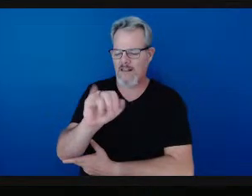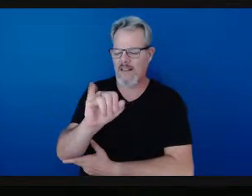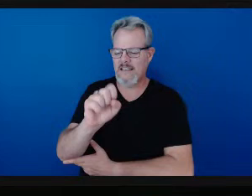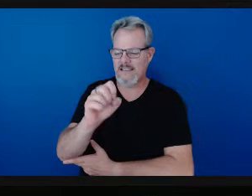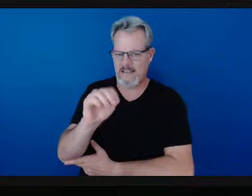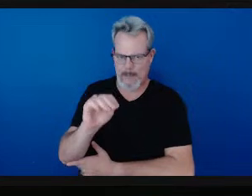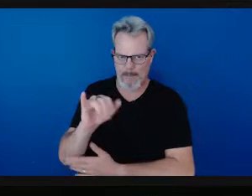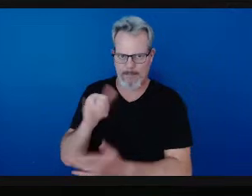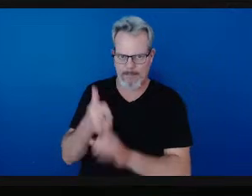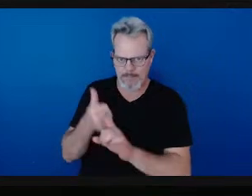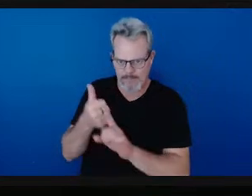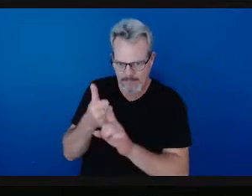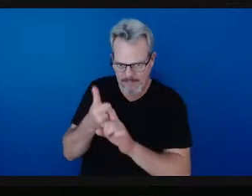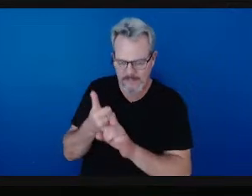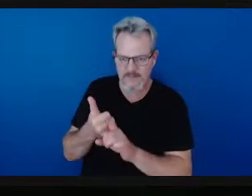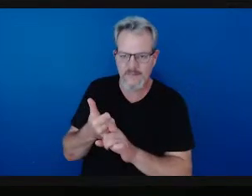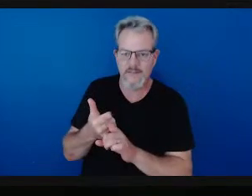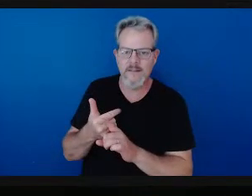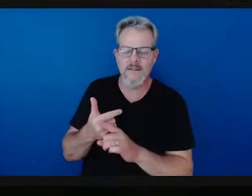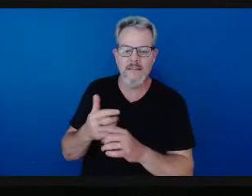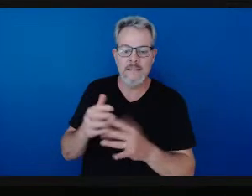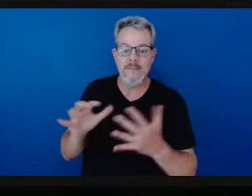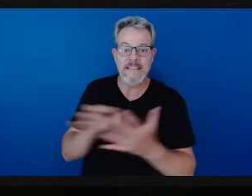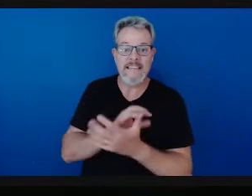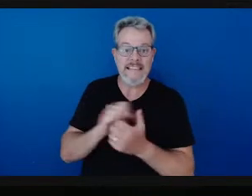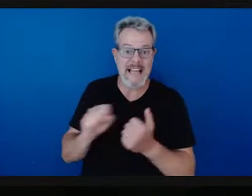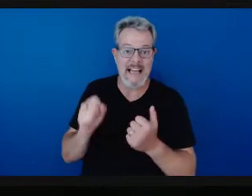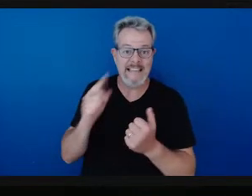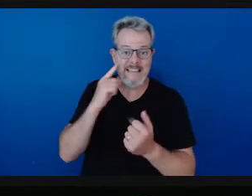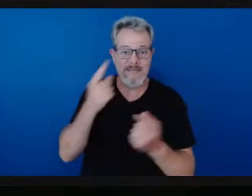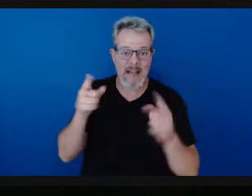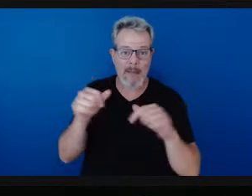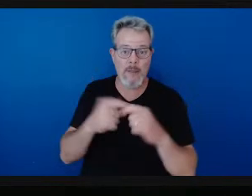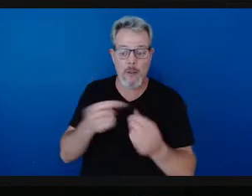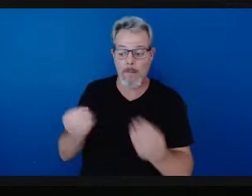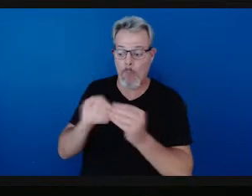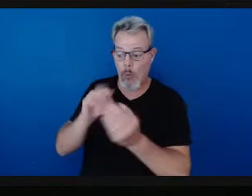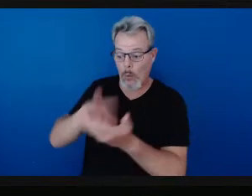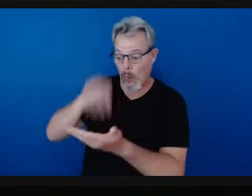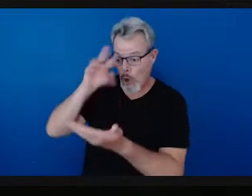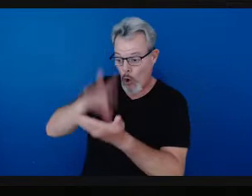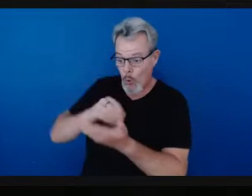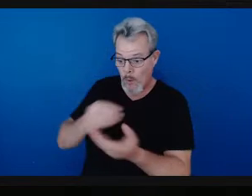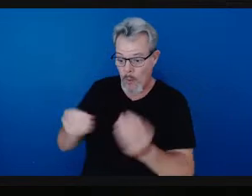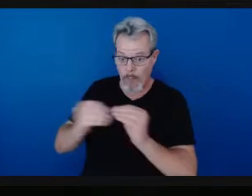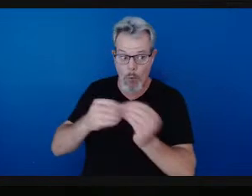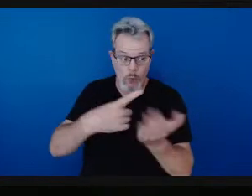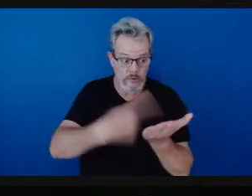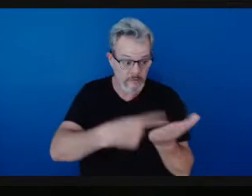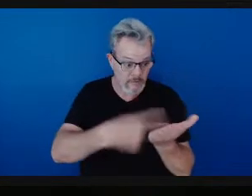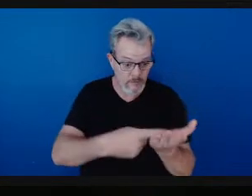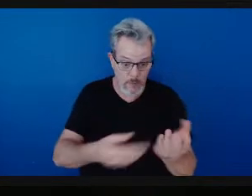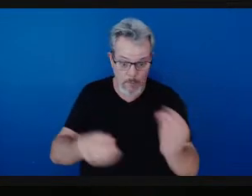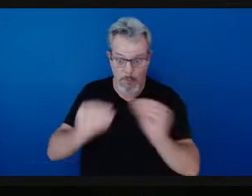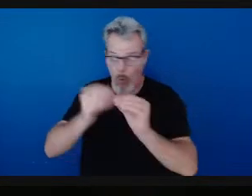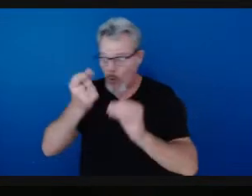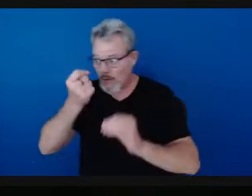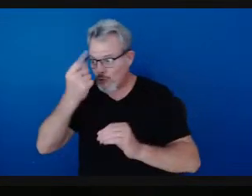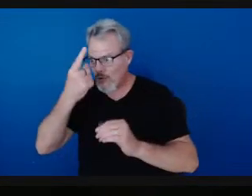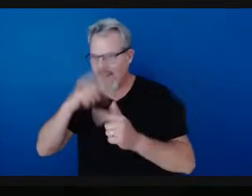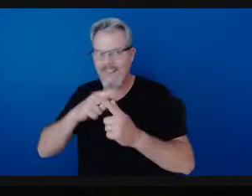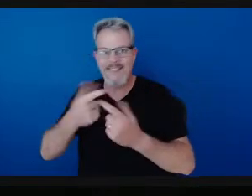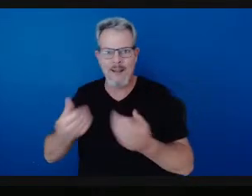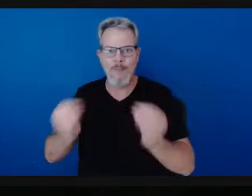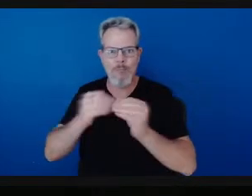for any potential disaster of lava in communities. So the more we learn about it, the more we talk about it, the more we understand, the more we can help each other